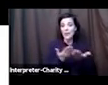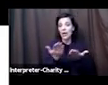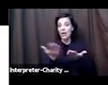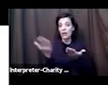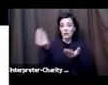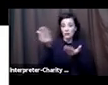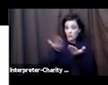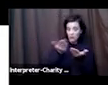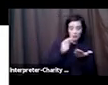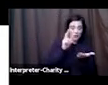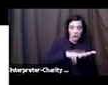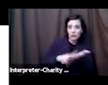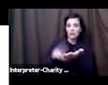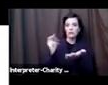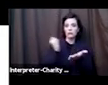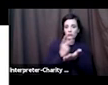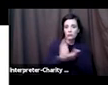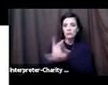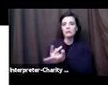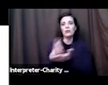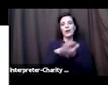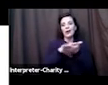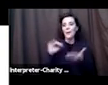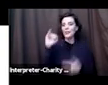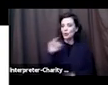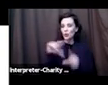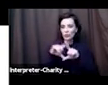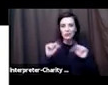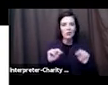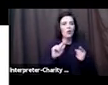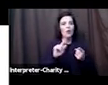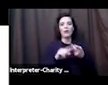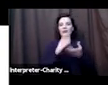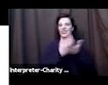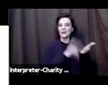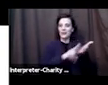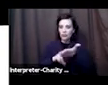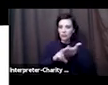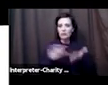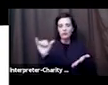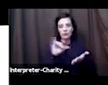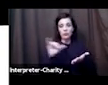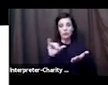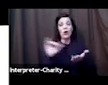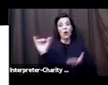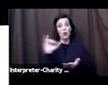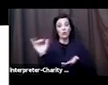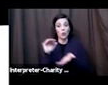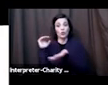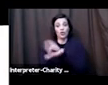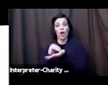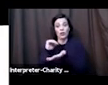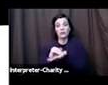things. Usually they're going to need copies of the insurance cards. There's going to need to be some signatures. And then the doctor is going to need to